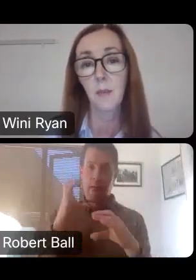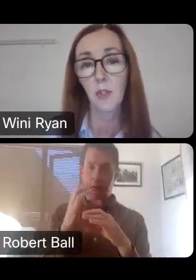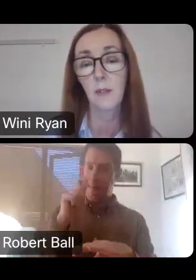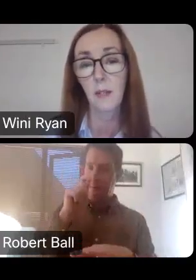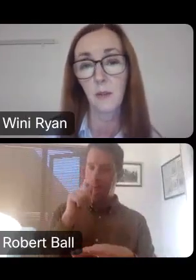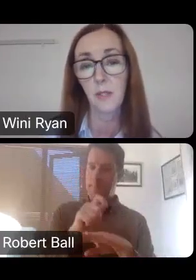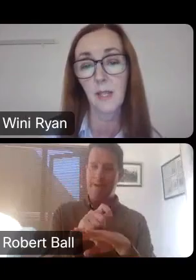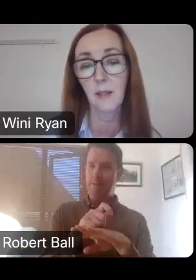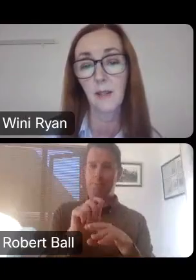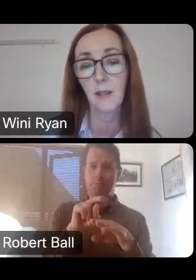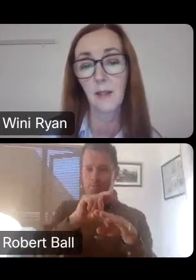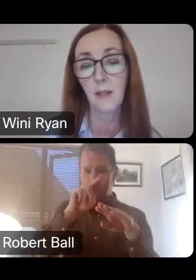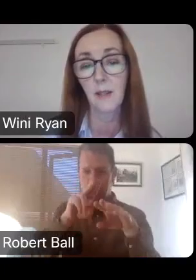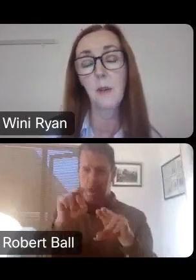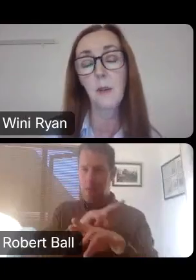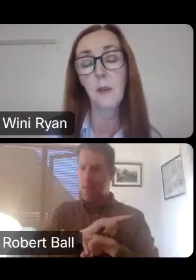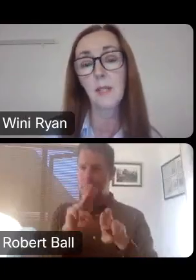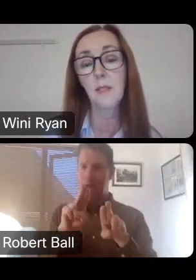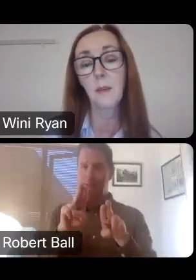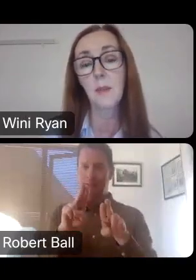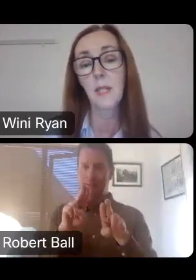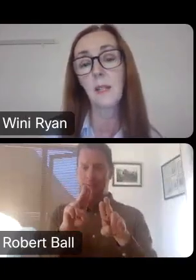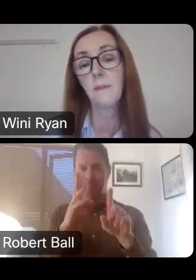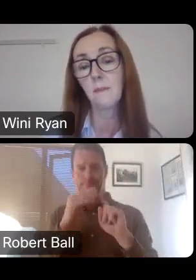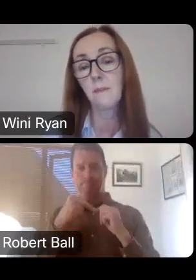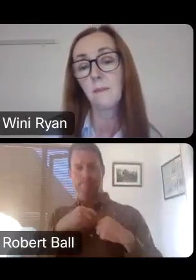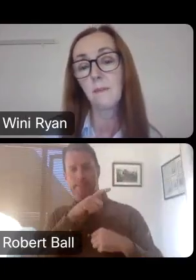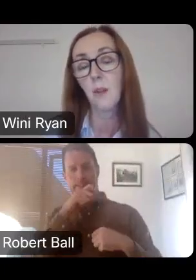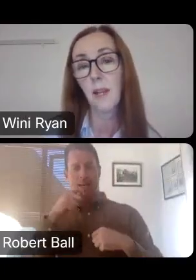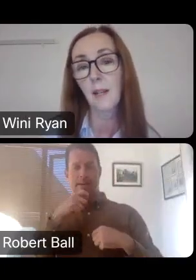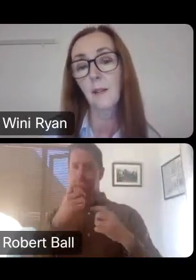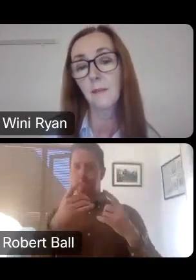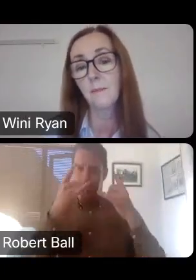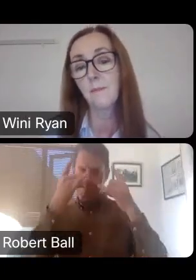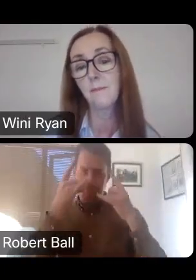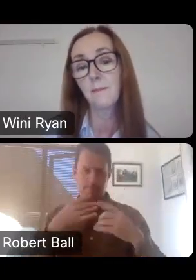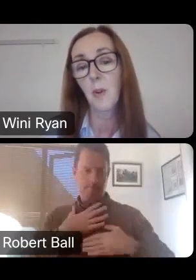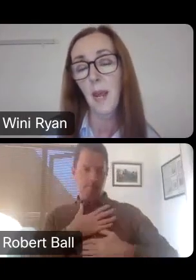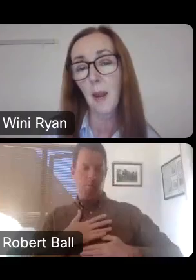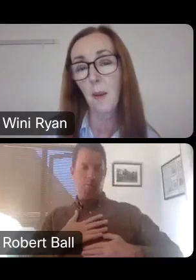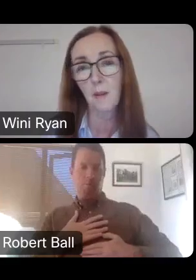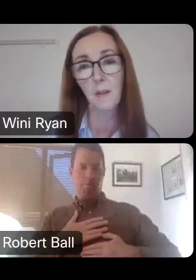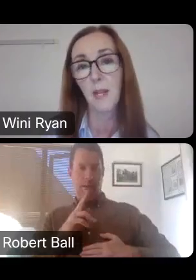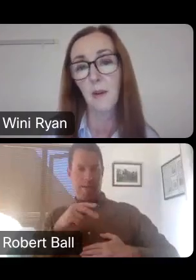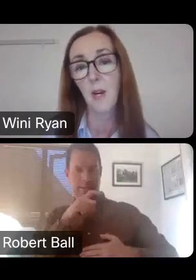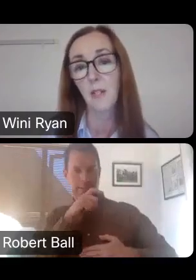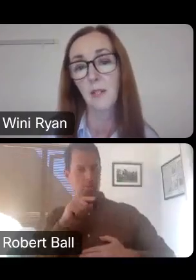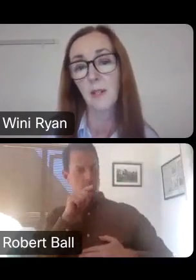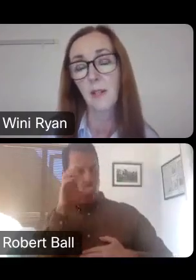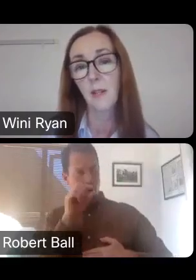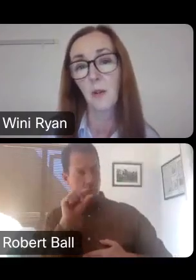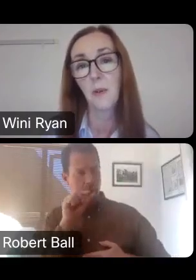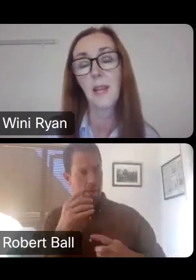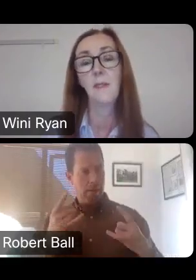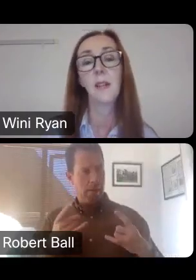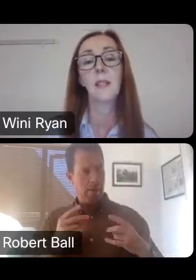an emotion that you're seeing. So you might say to somebody, you look a little unhappy or downhearted.